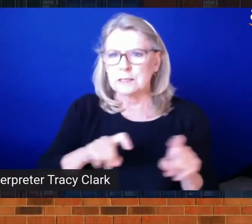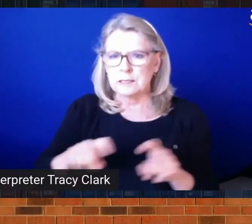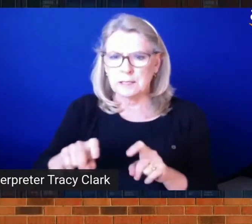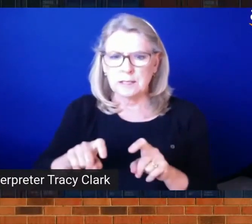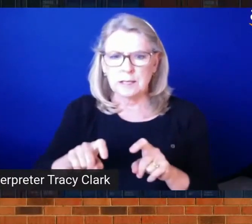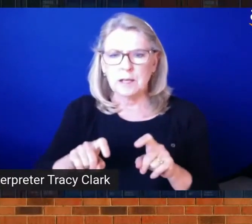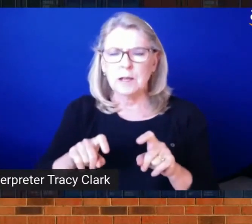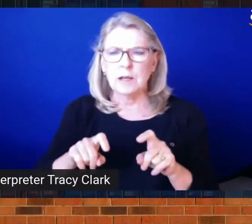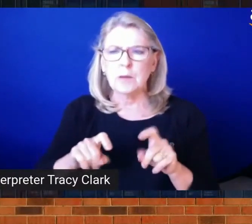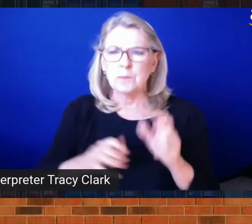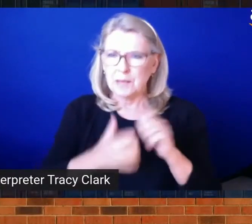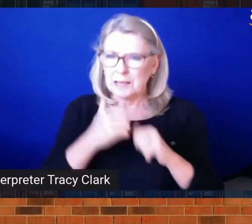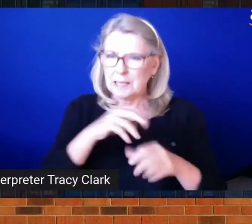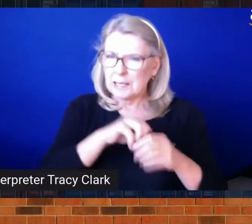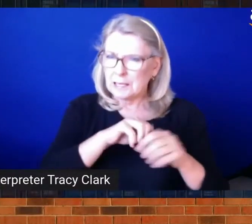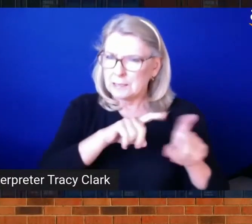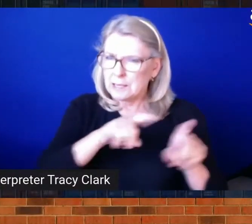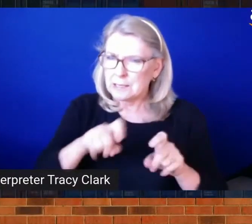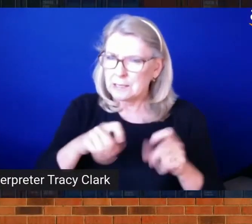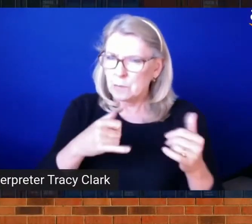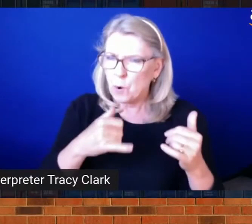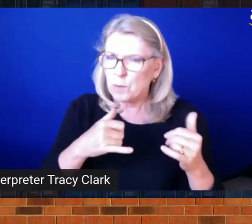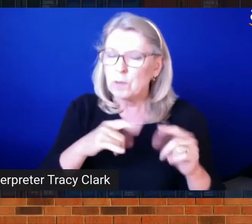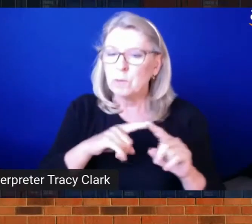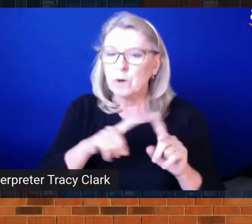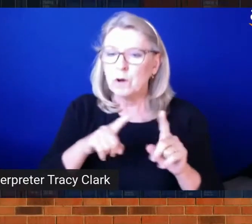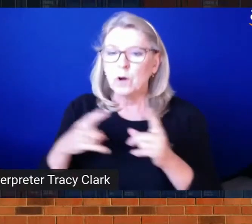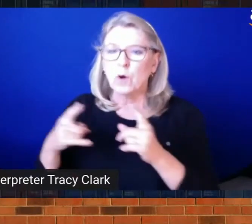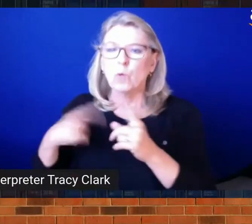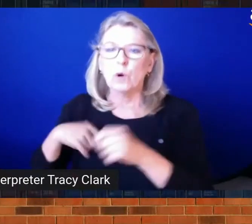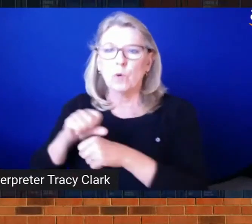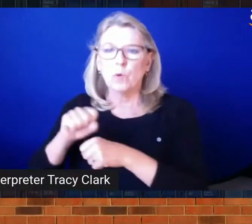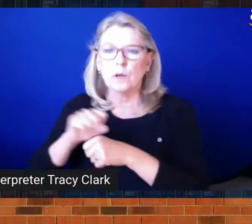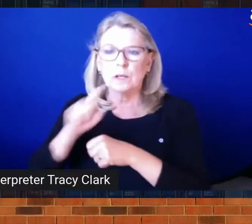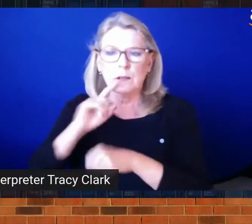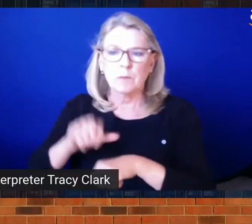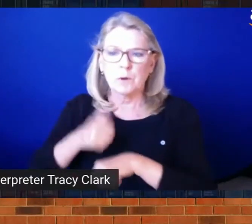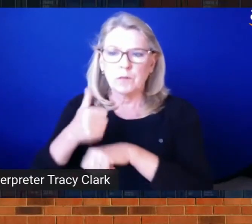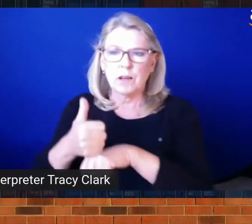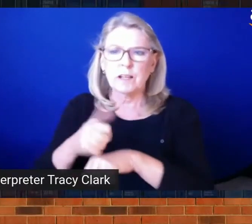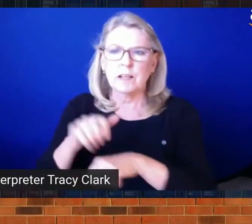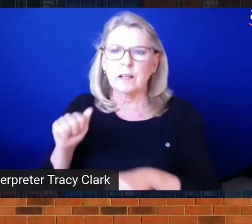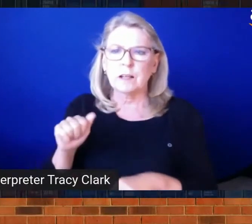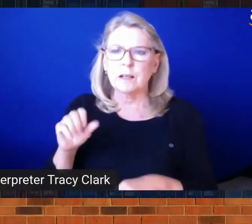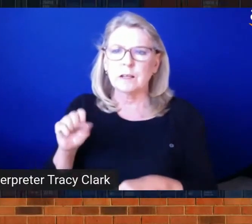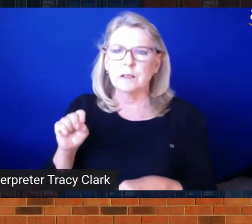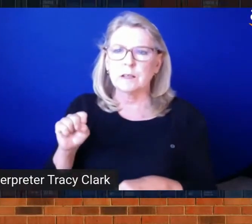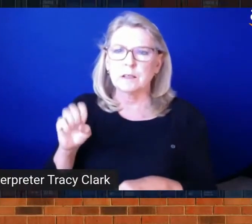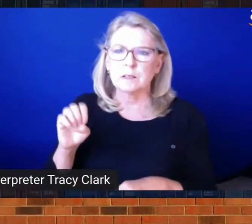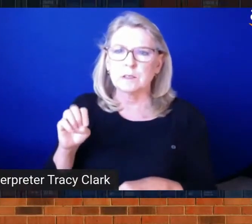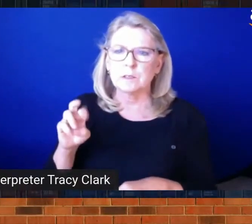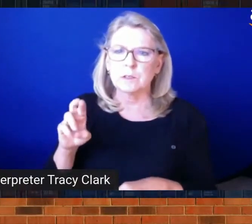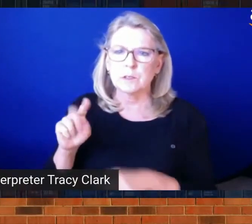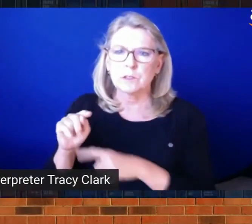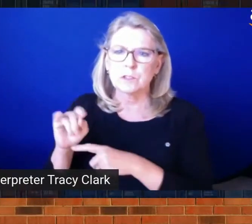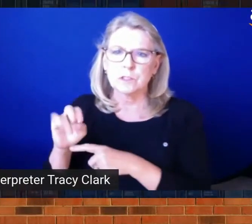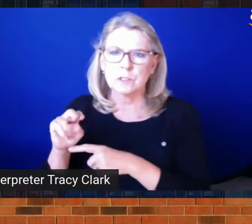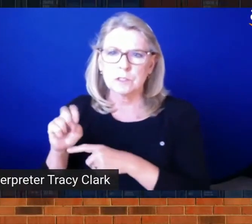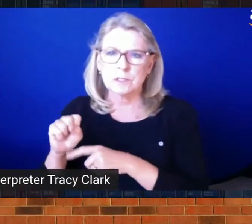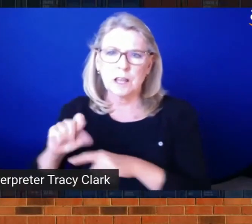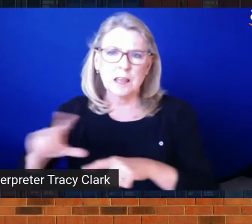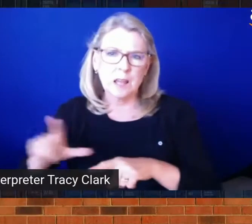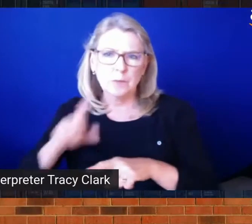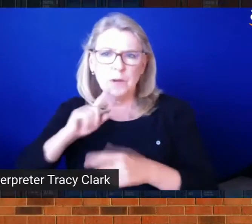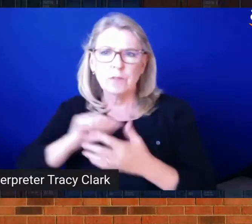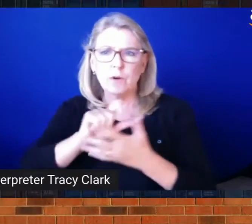working on providing an assertions library for all the supported languages. This is also kind of tied with the work